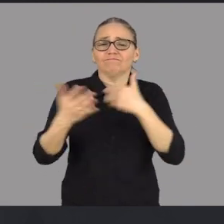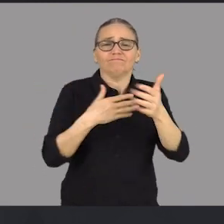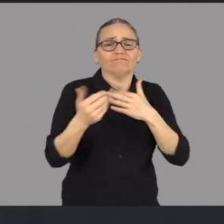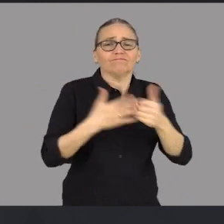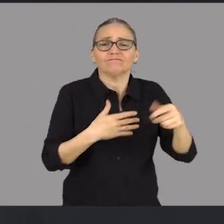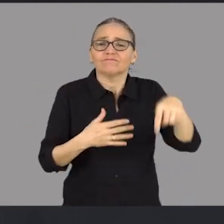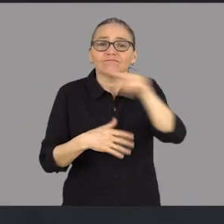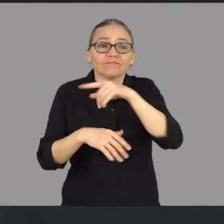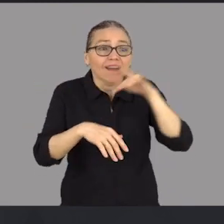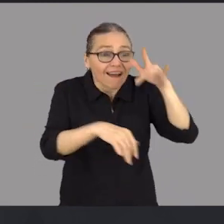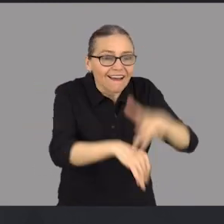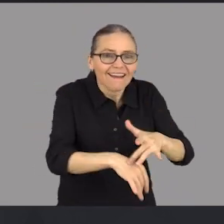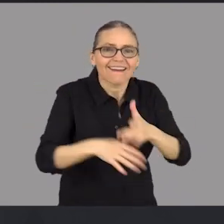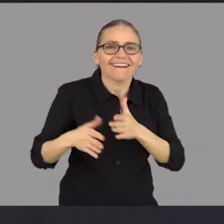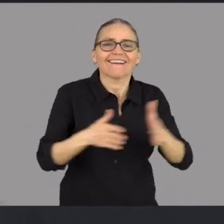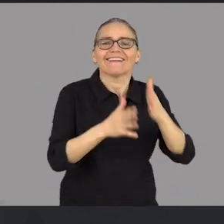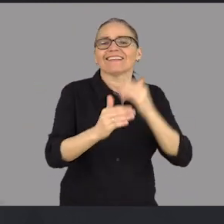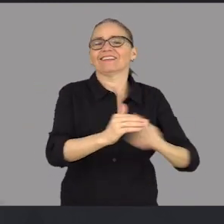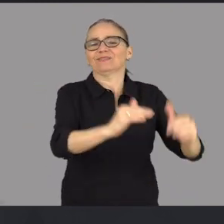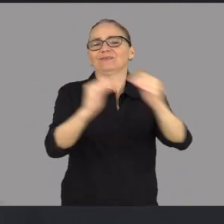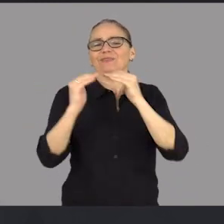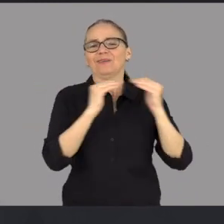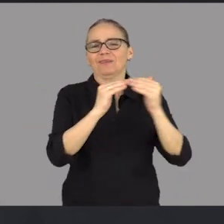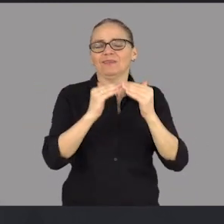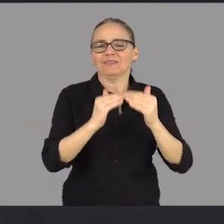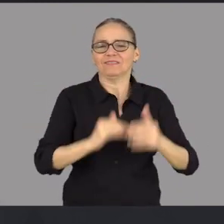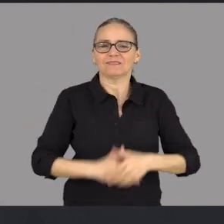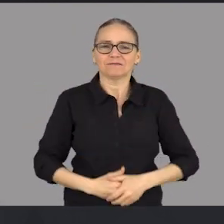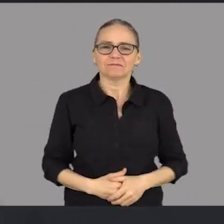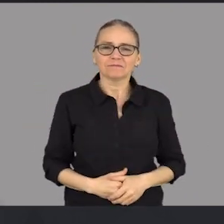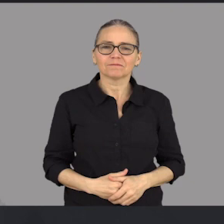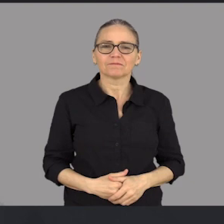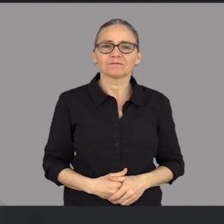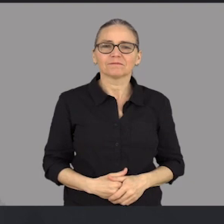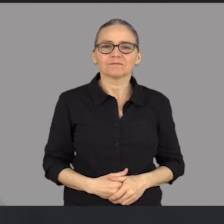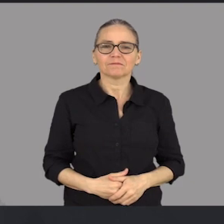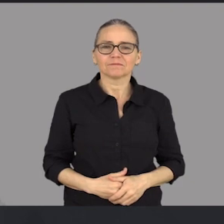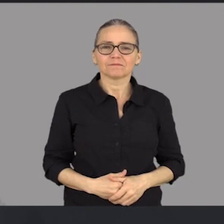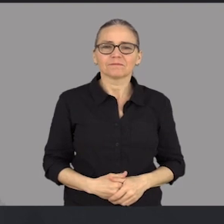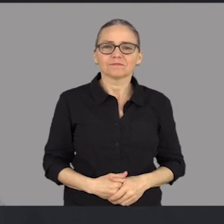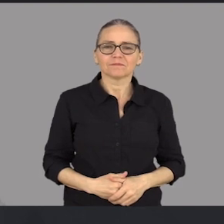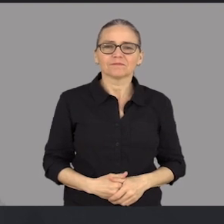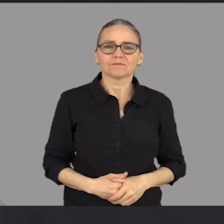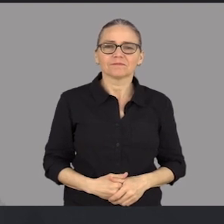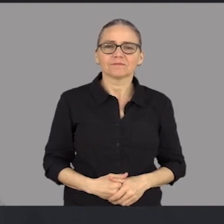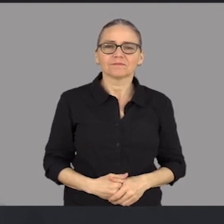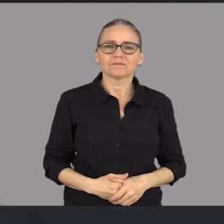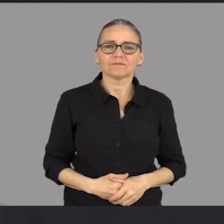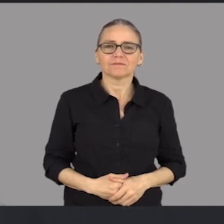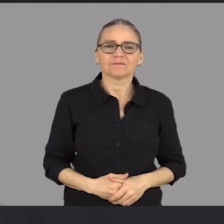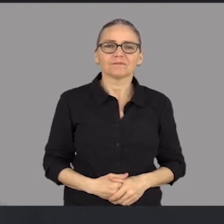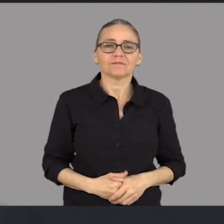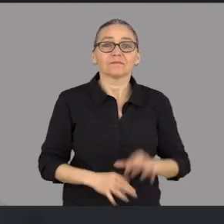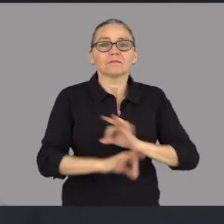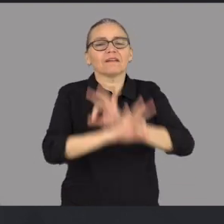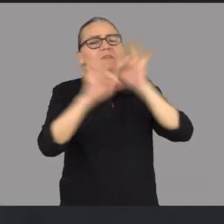or wherever you are on the journey, there's something within the toolkit for